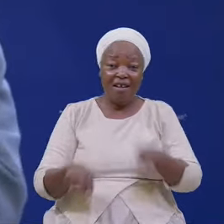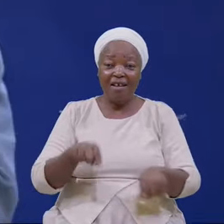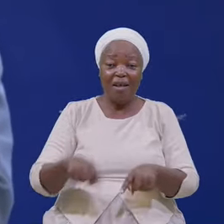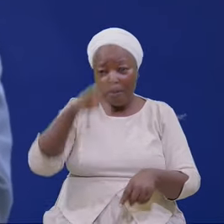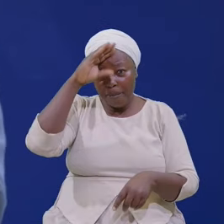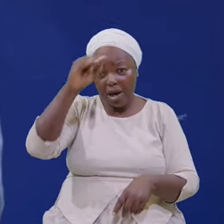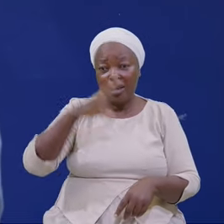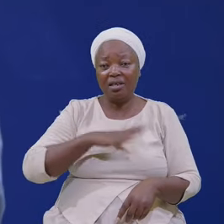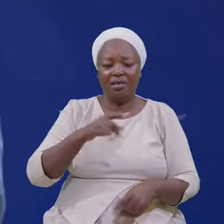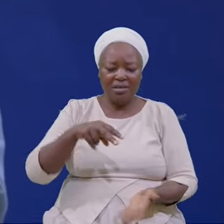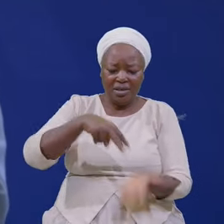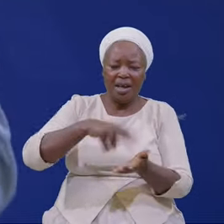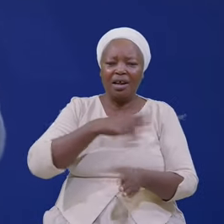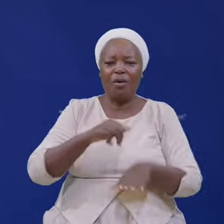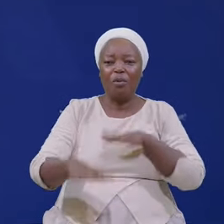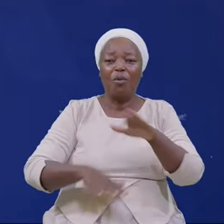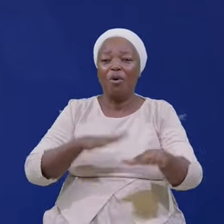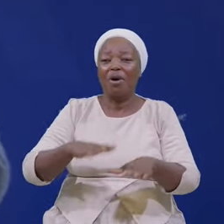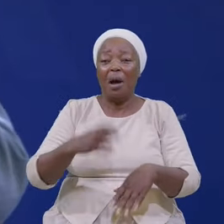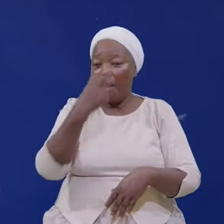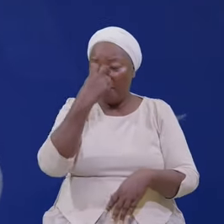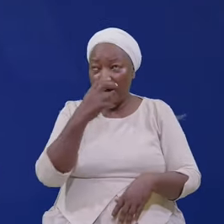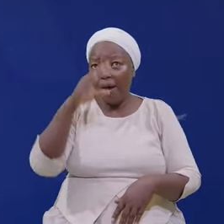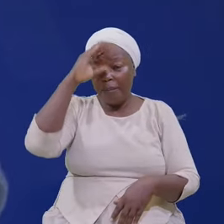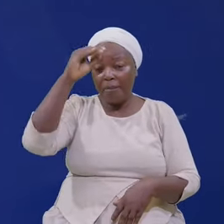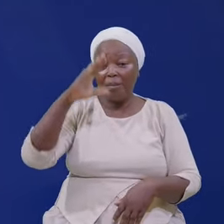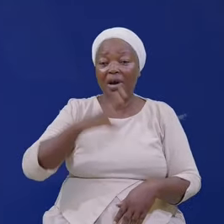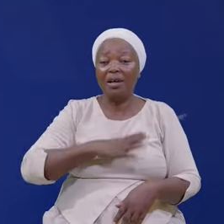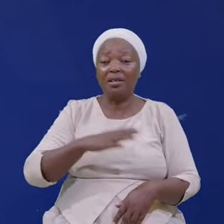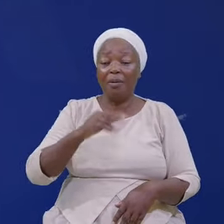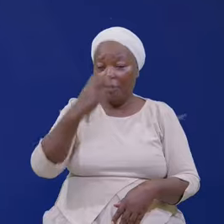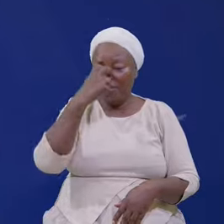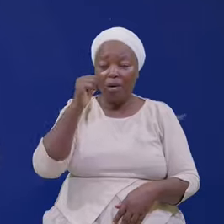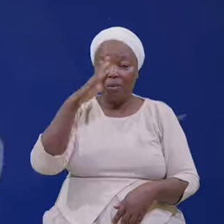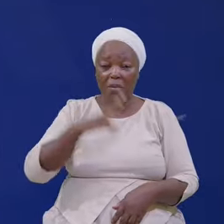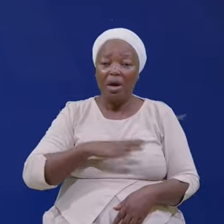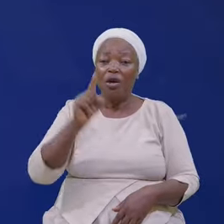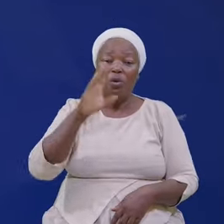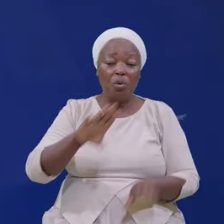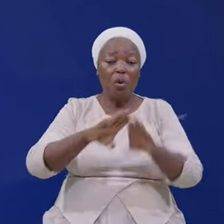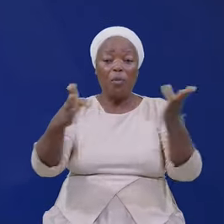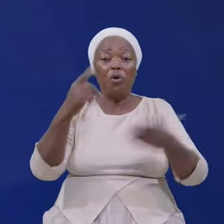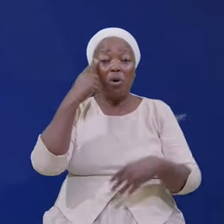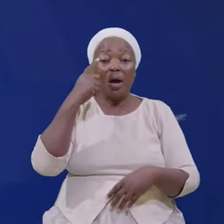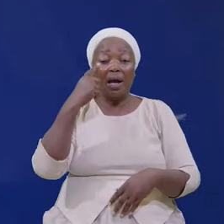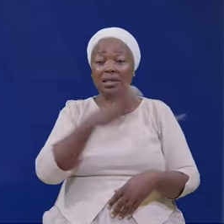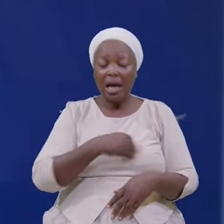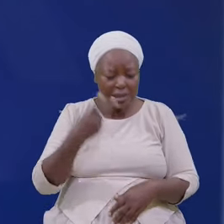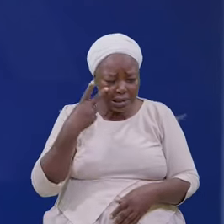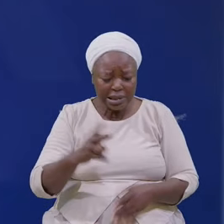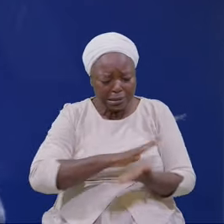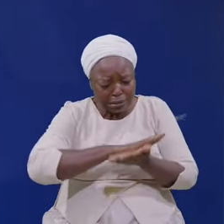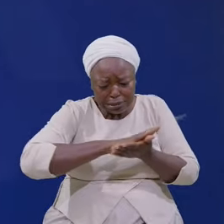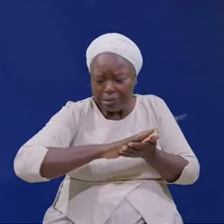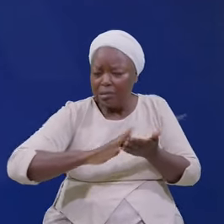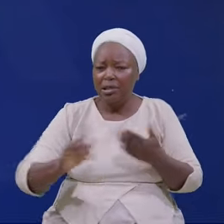walk. Paralytique, vous allez vous lever et marcher. Blind man, blind woman, you will open your eyes and see. Aveugle,